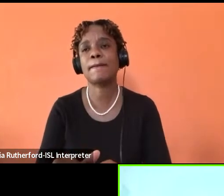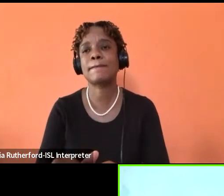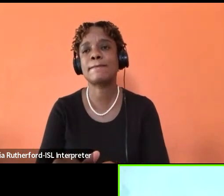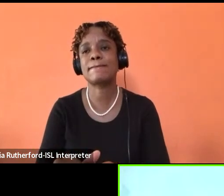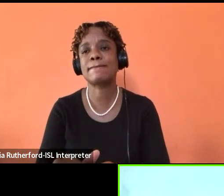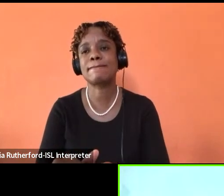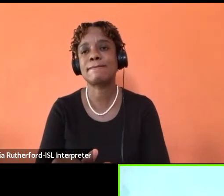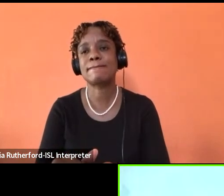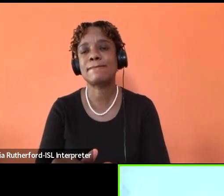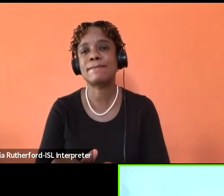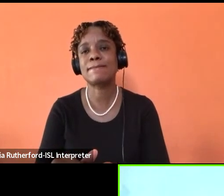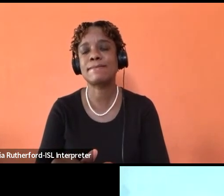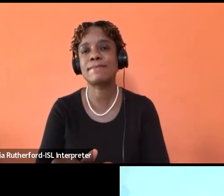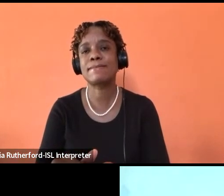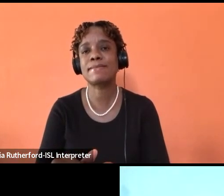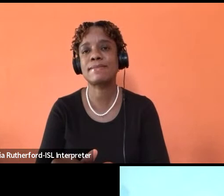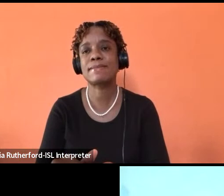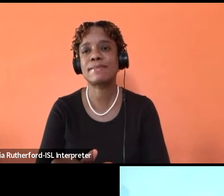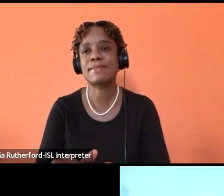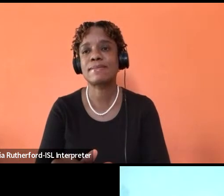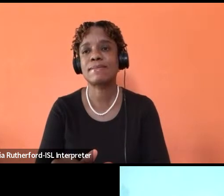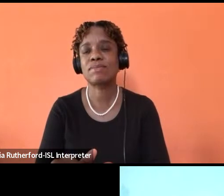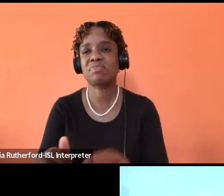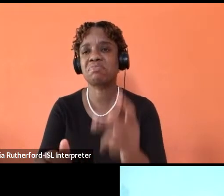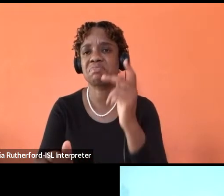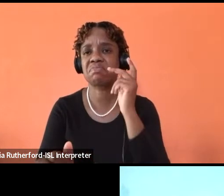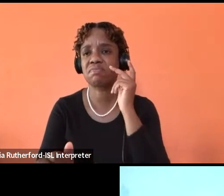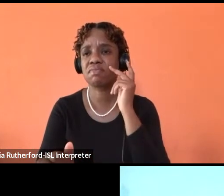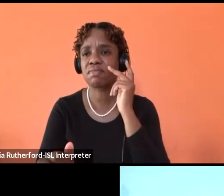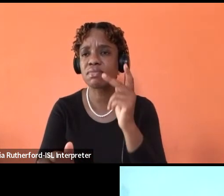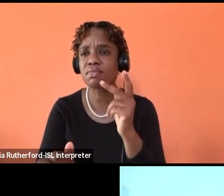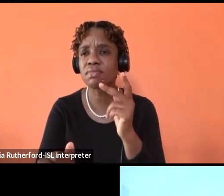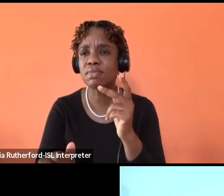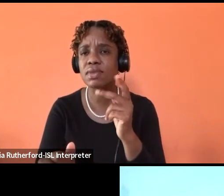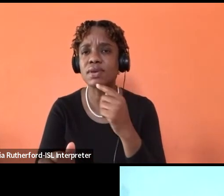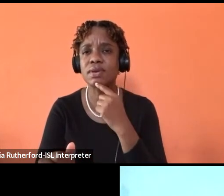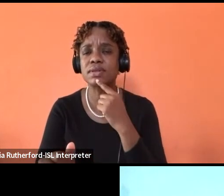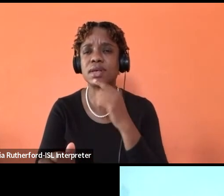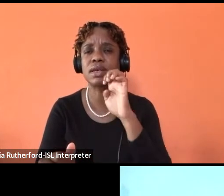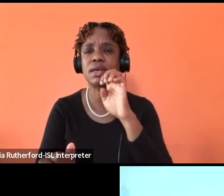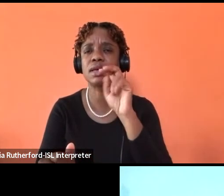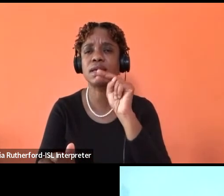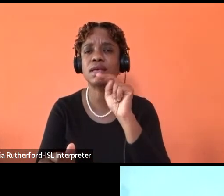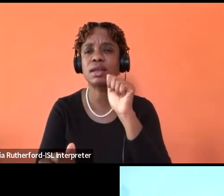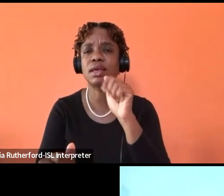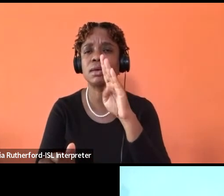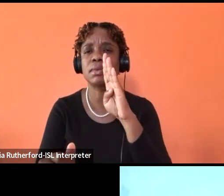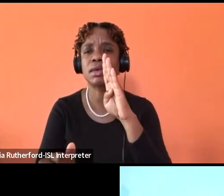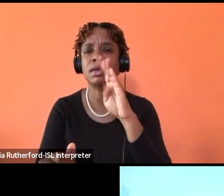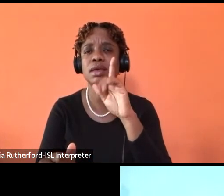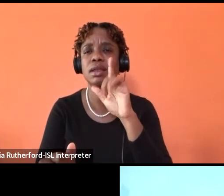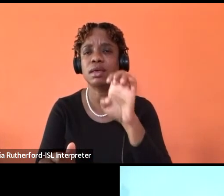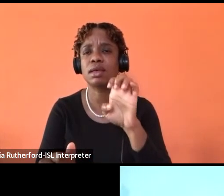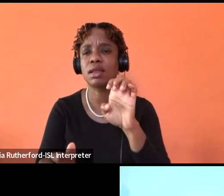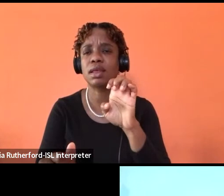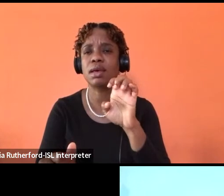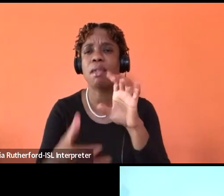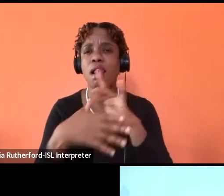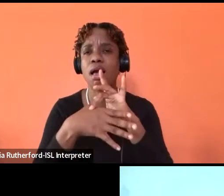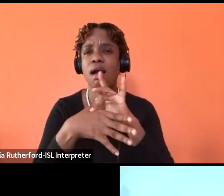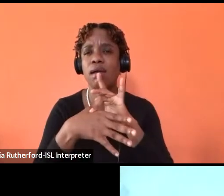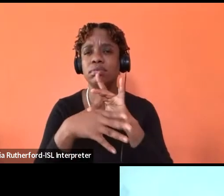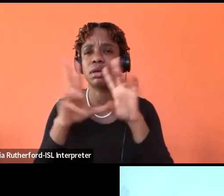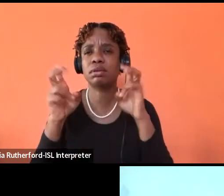Minimize everything. I see something on your screen saying enable content. I don't know if that would help when you brought up